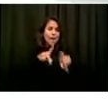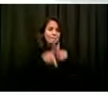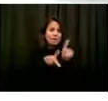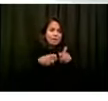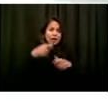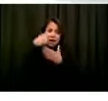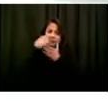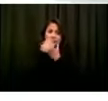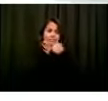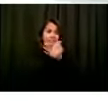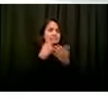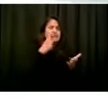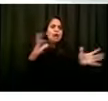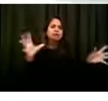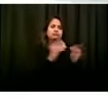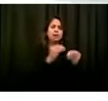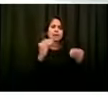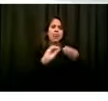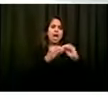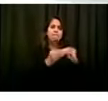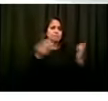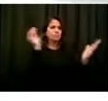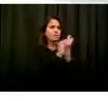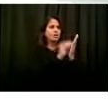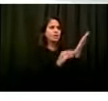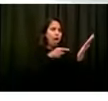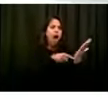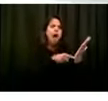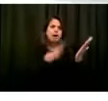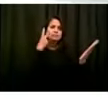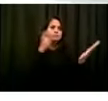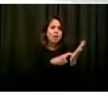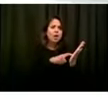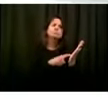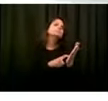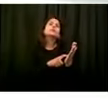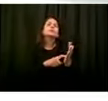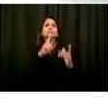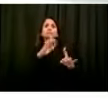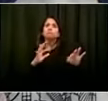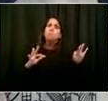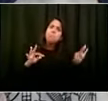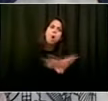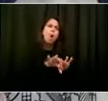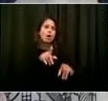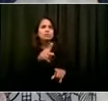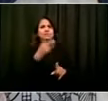different ways at different points in time to get the complete picture of what's happening. Thank you.